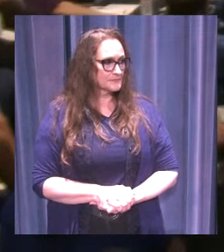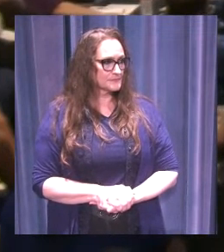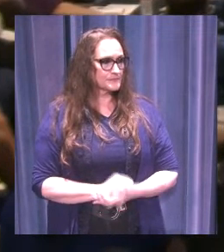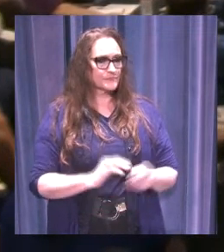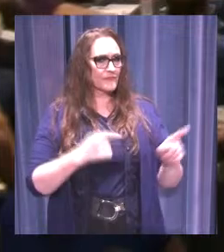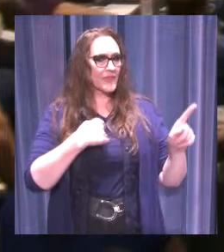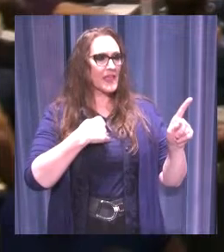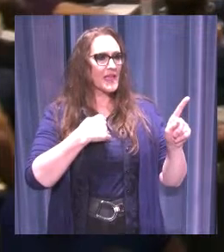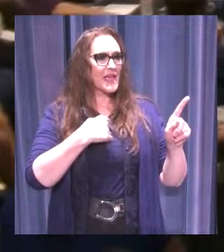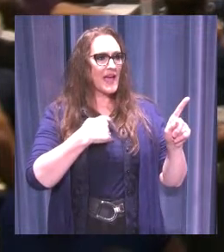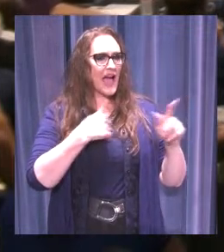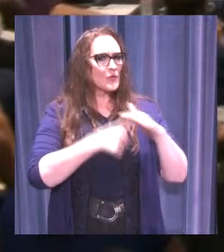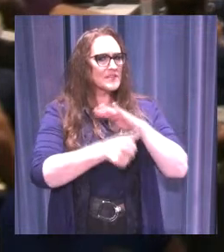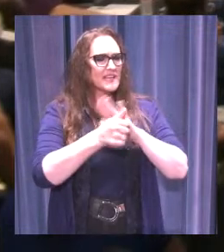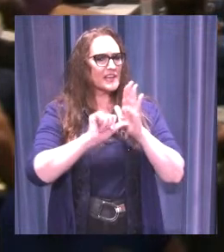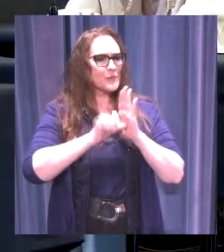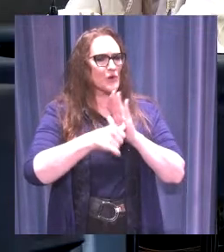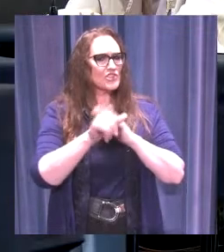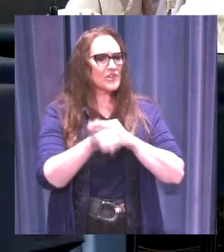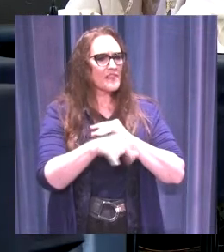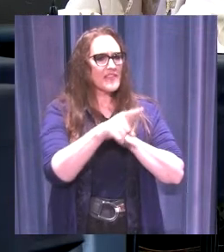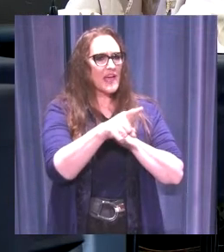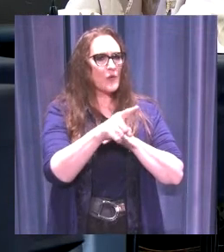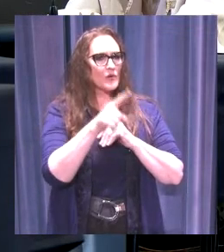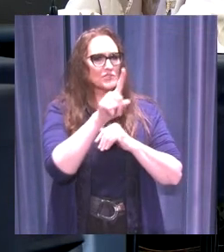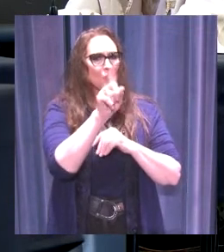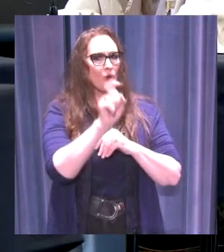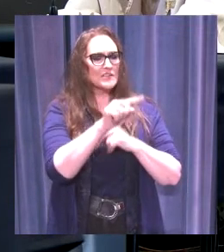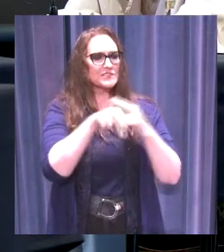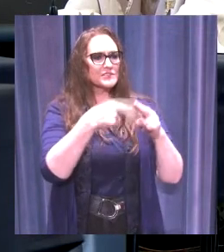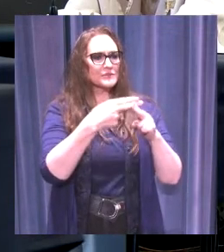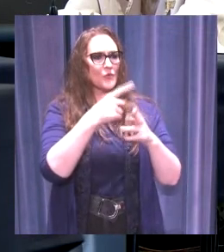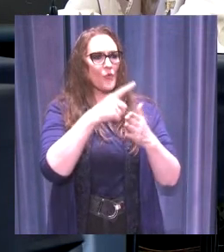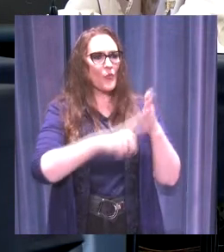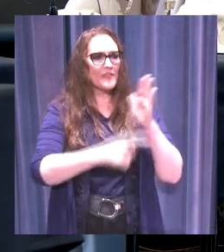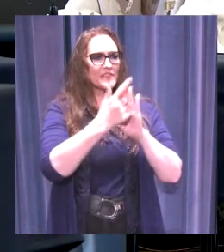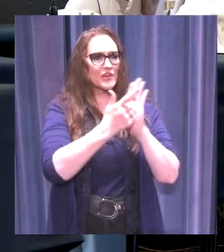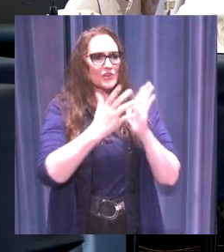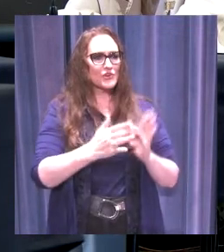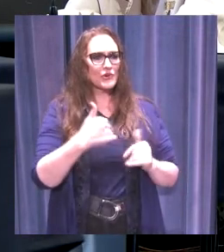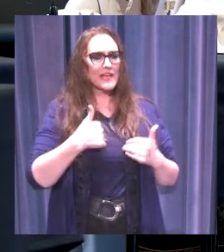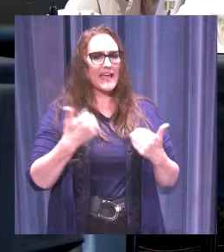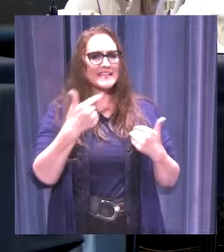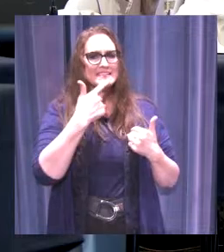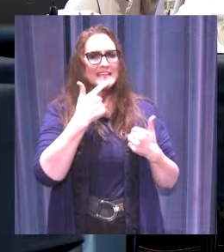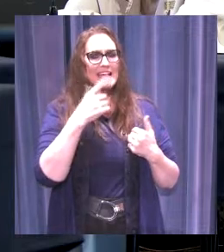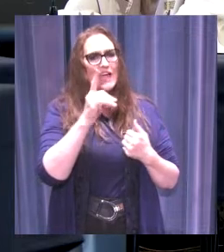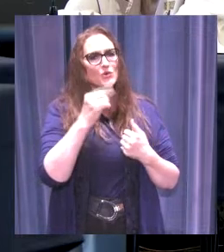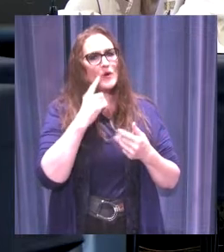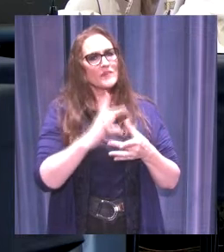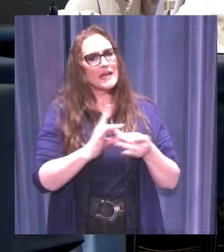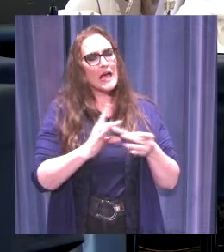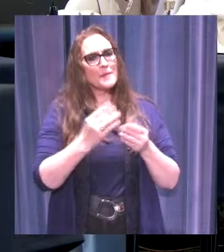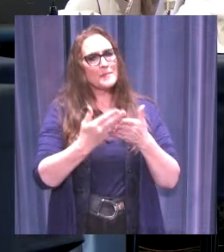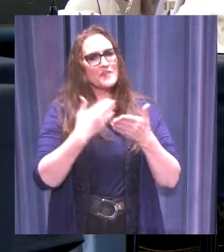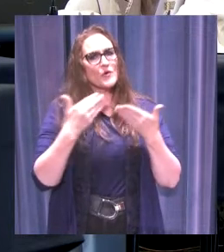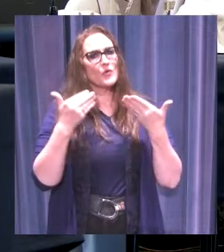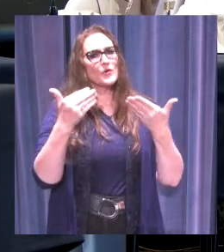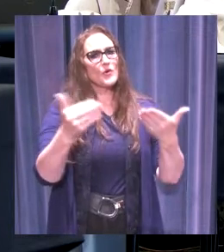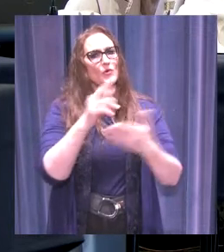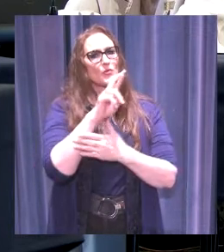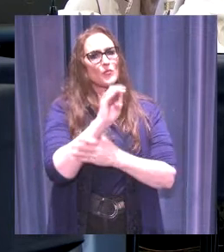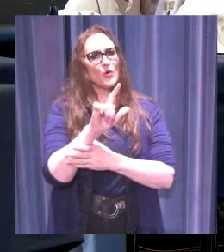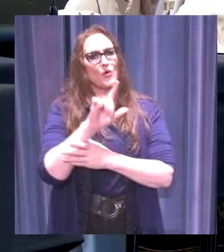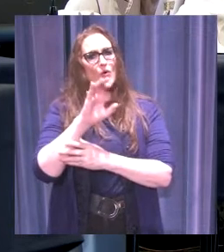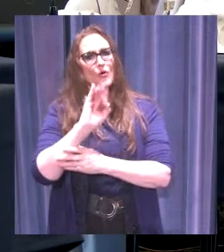I was under the impression that that was just questions regarding what the attorney had said. I do have a comment before we go to roll call